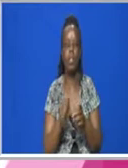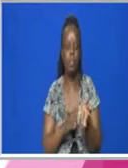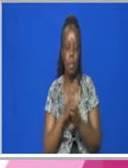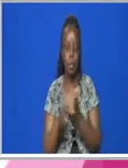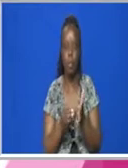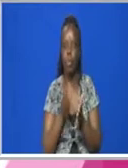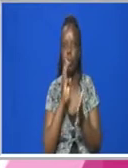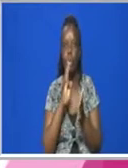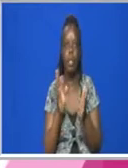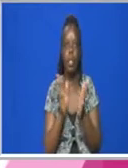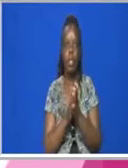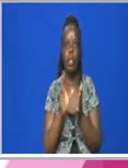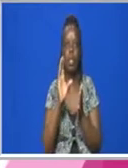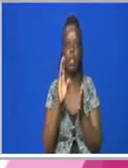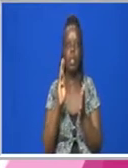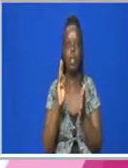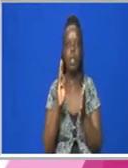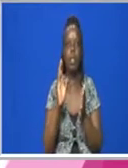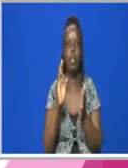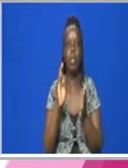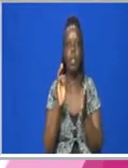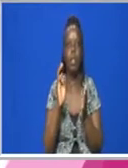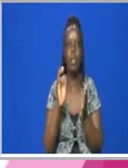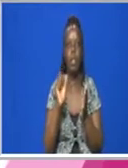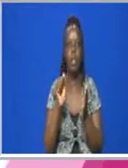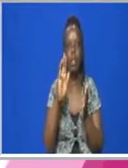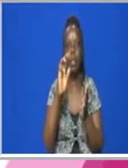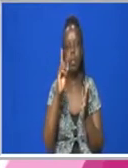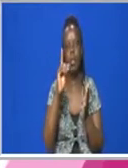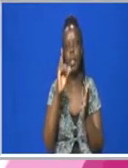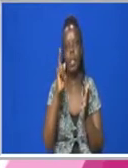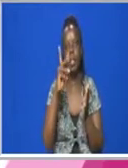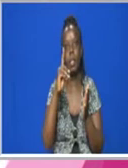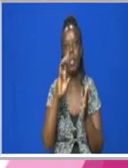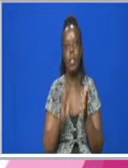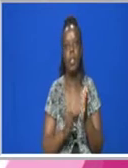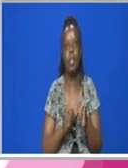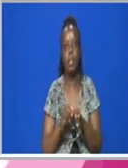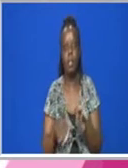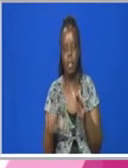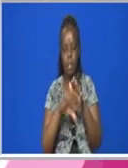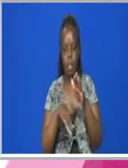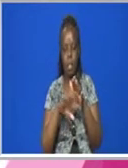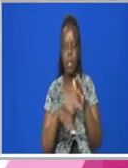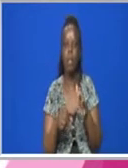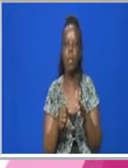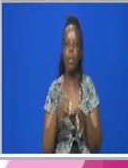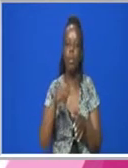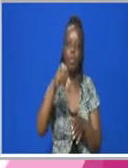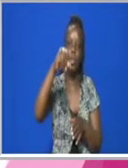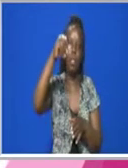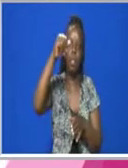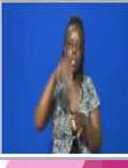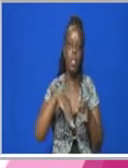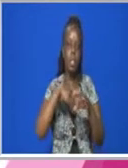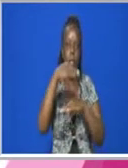on calcium carbide. The reaction is highly exothermic, and a layer of sand is just put above